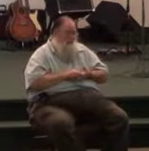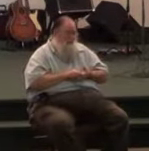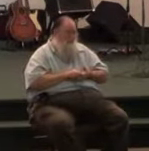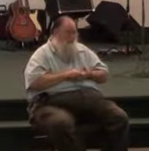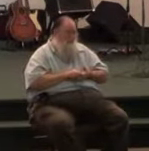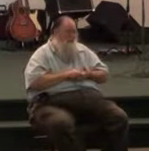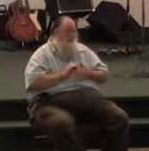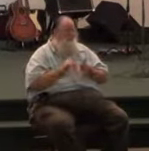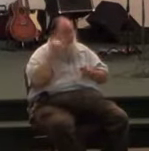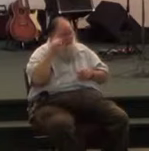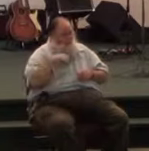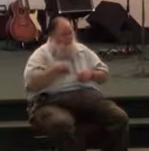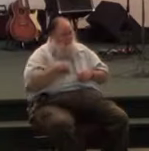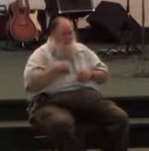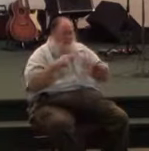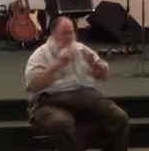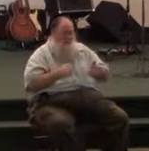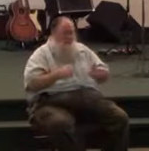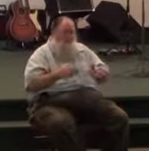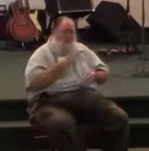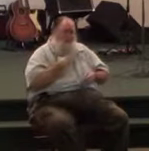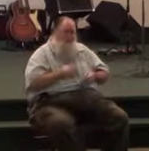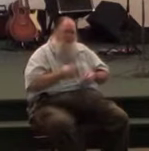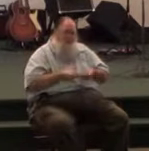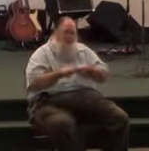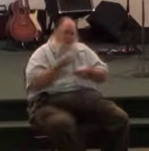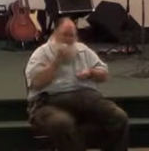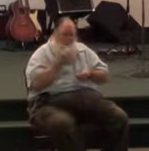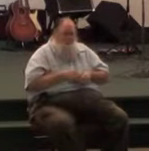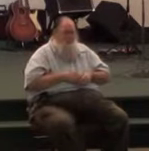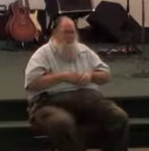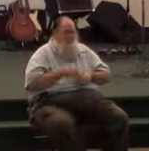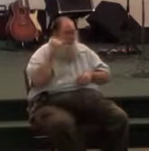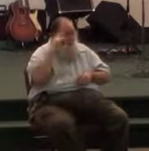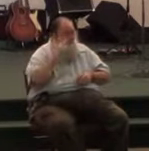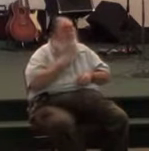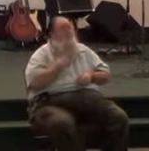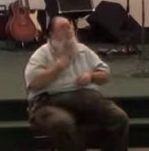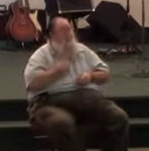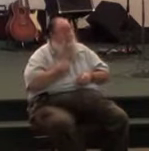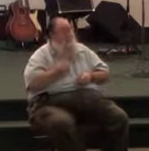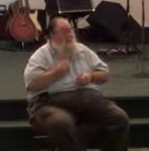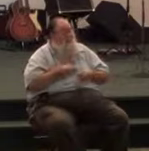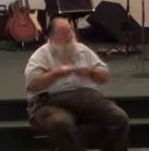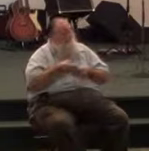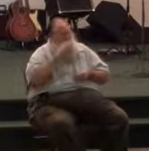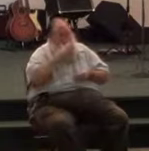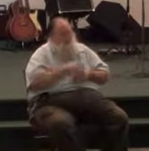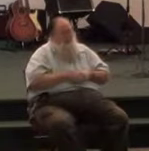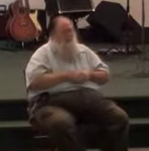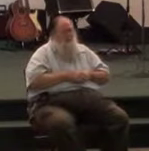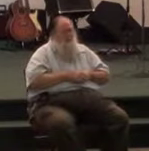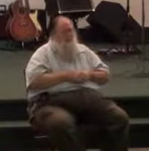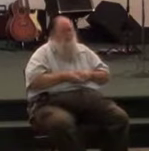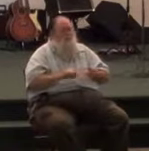enemy's hungry, feed him. If he's thirsty, give him something to drink. In doing this, you'll